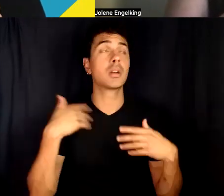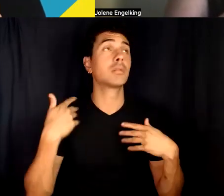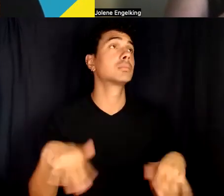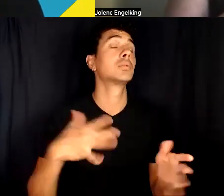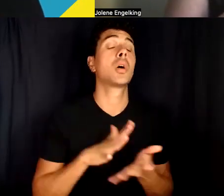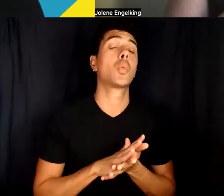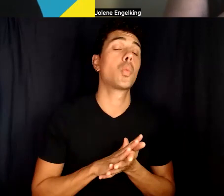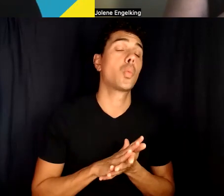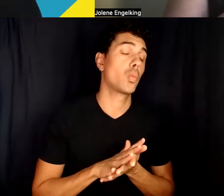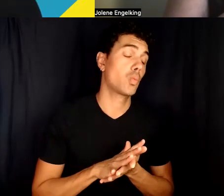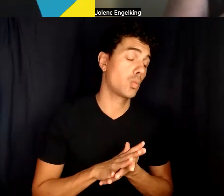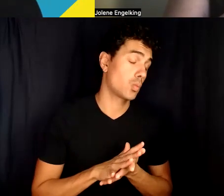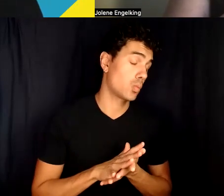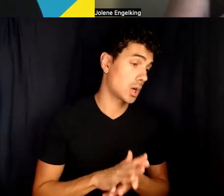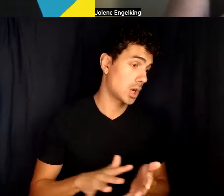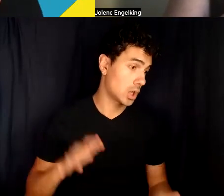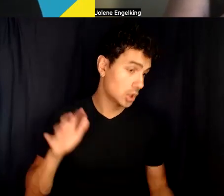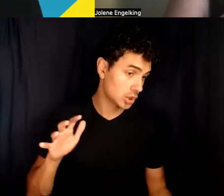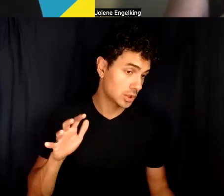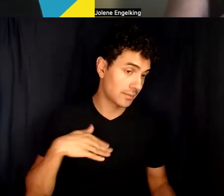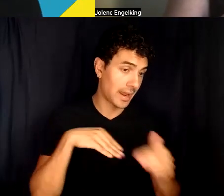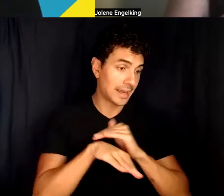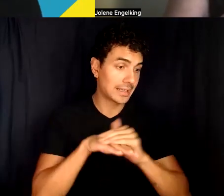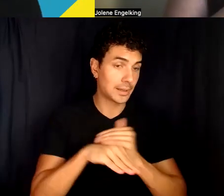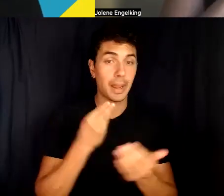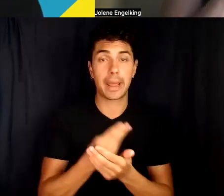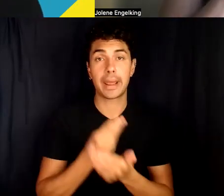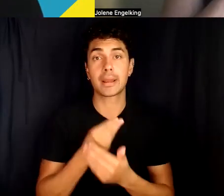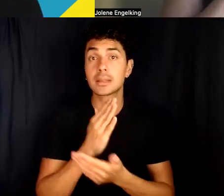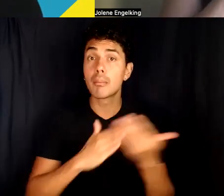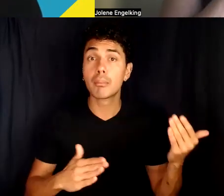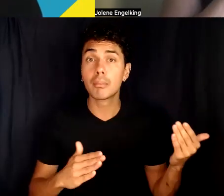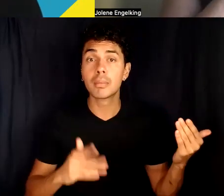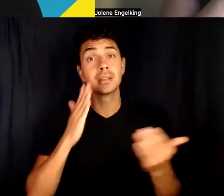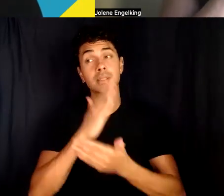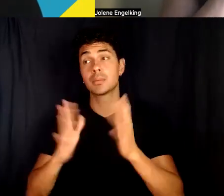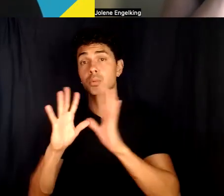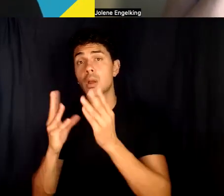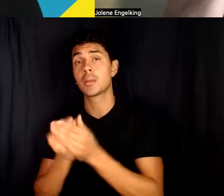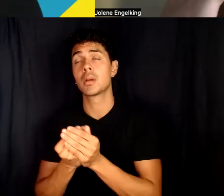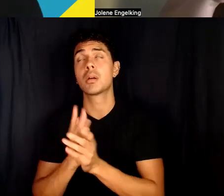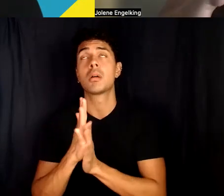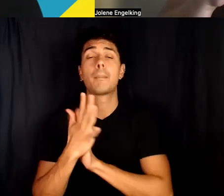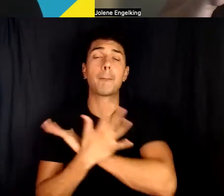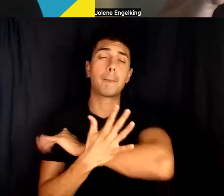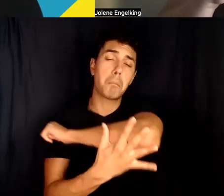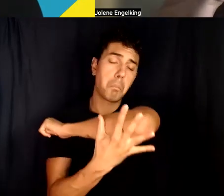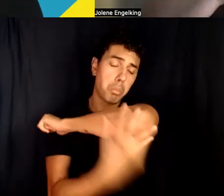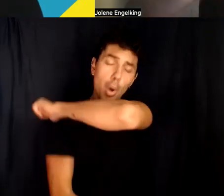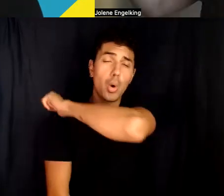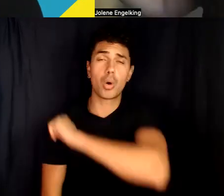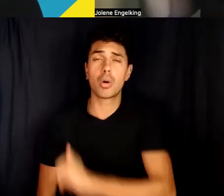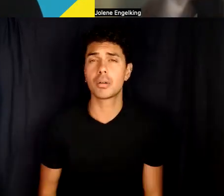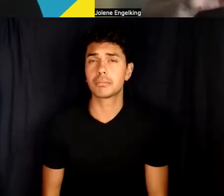wealthy and have a lot of access to money, right? There's also tribes that are incredibly poor. And it seems like some people think that,